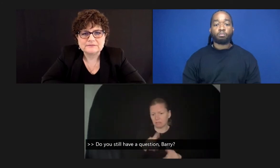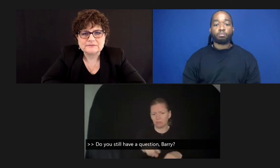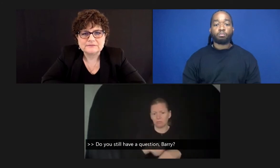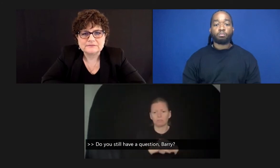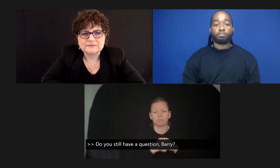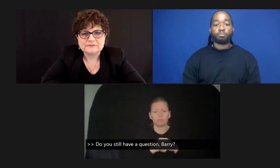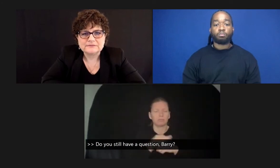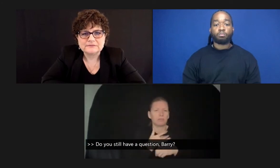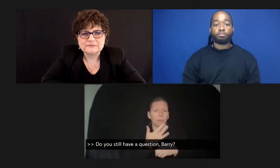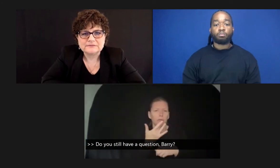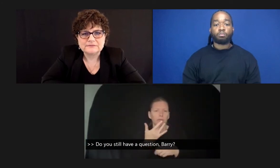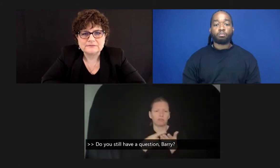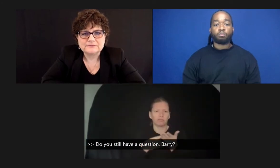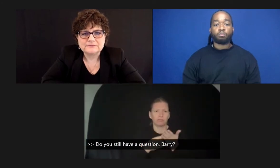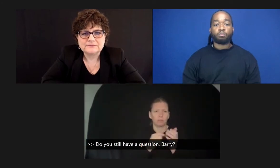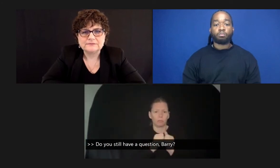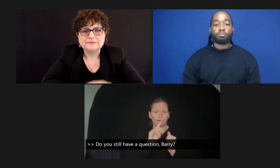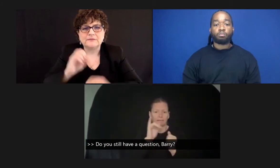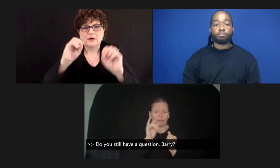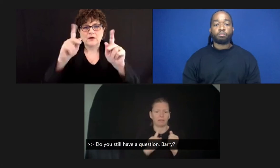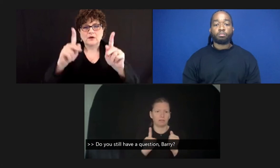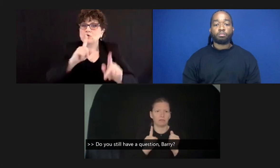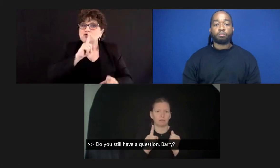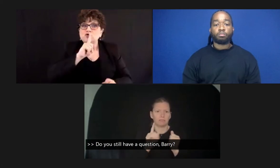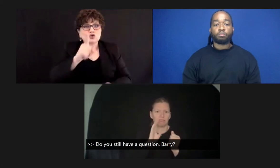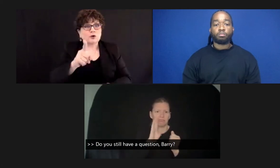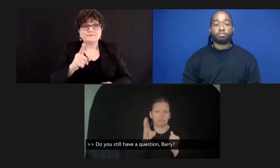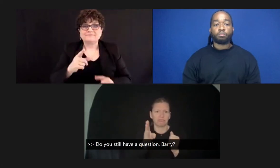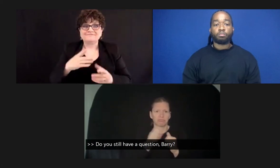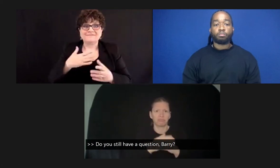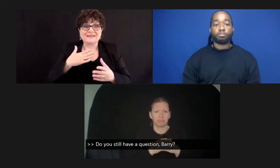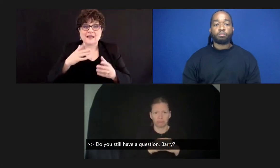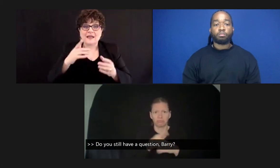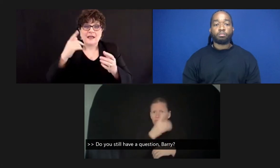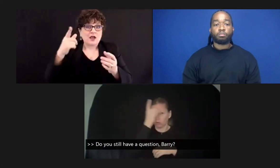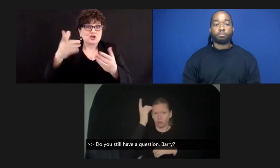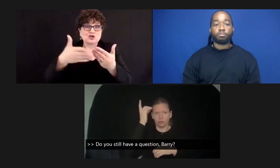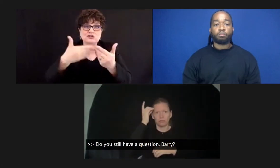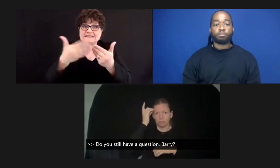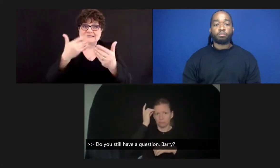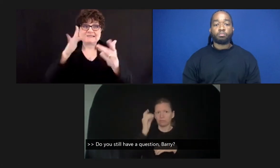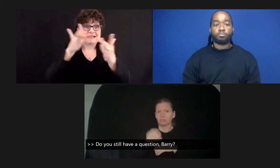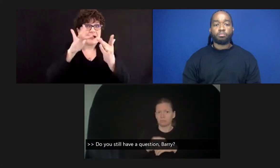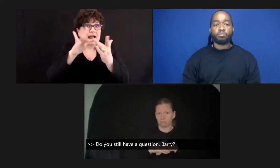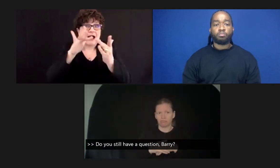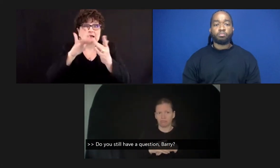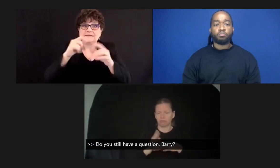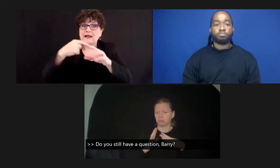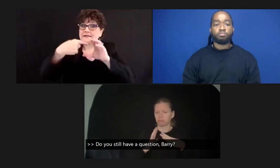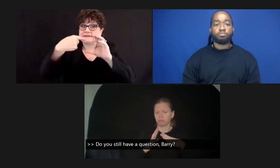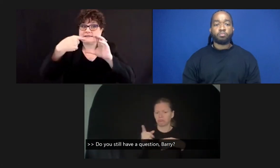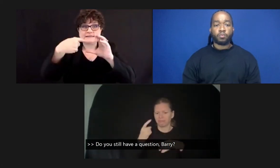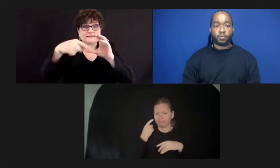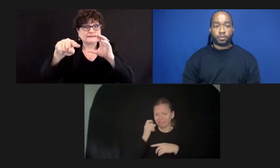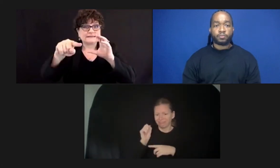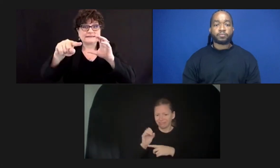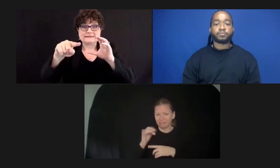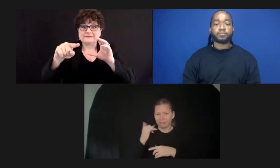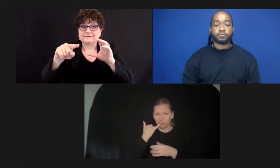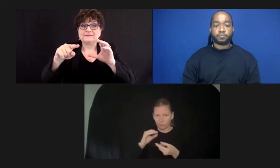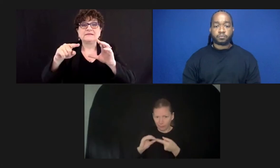Darlene is here, and she felt maybe she could answer. He said he would prefer to talk to Liz directly about that.